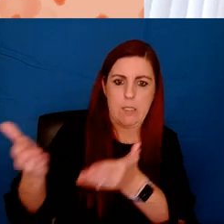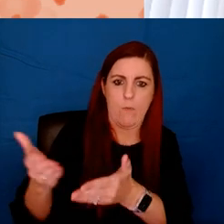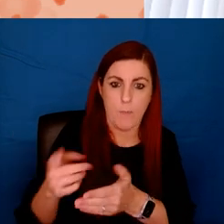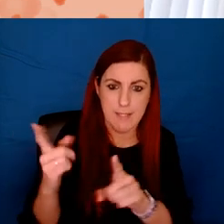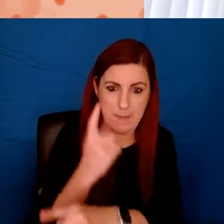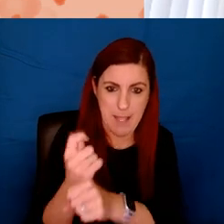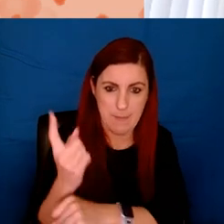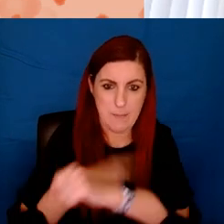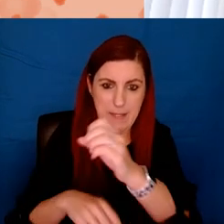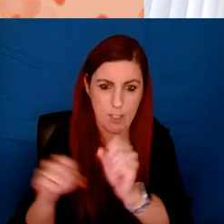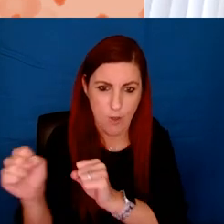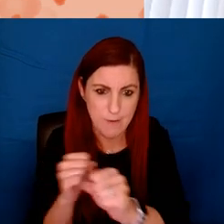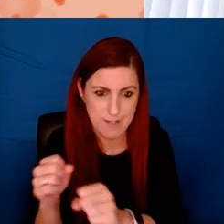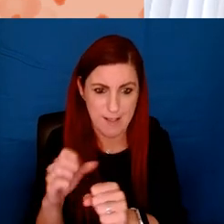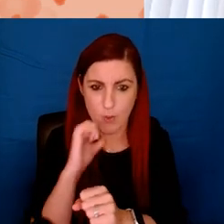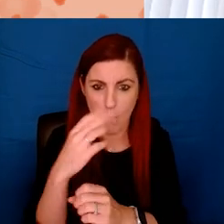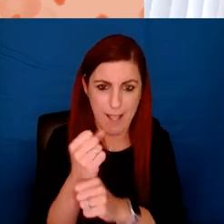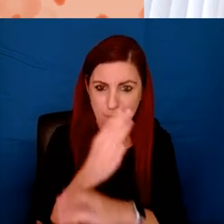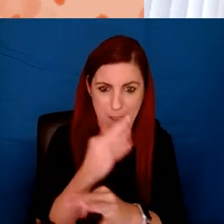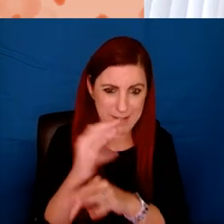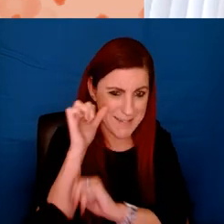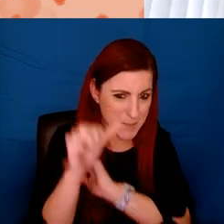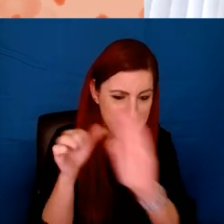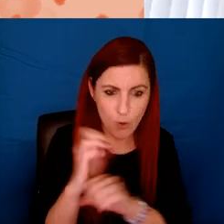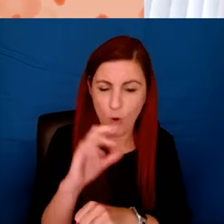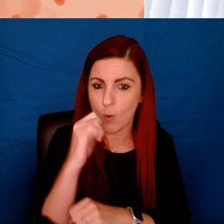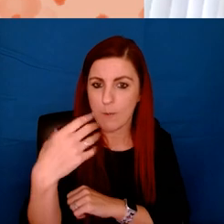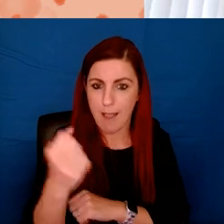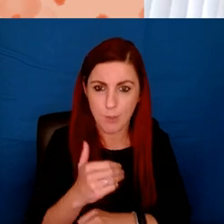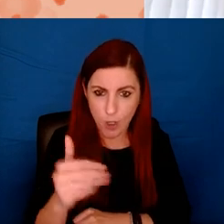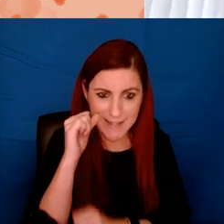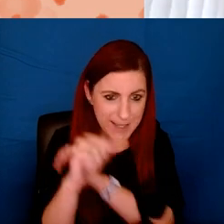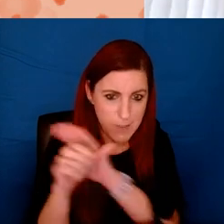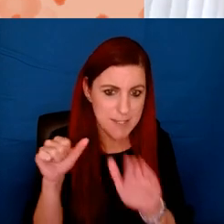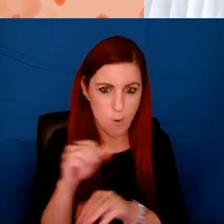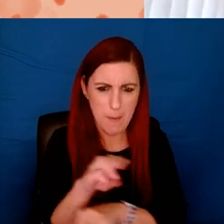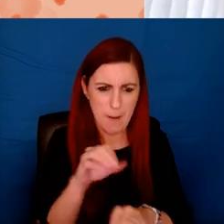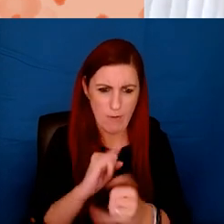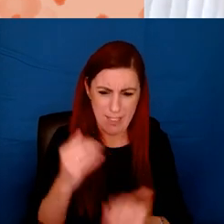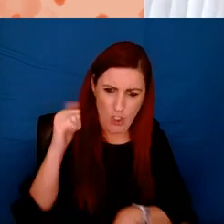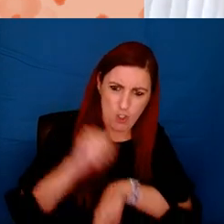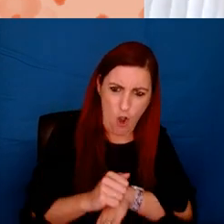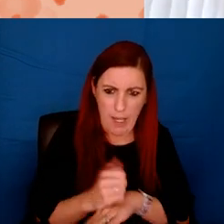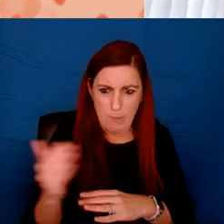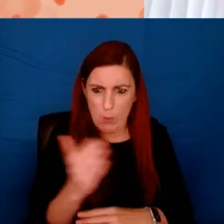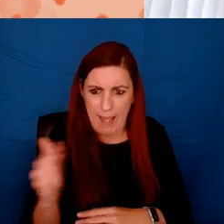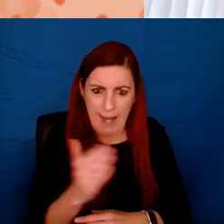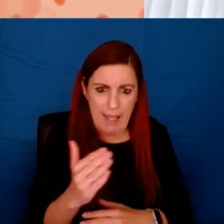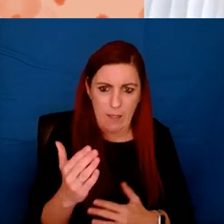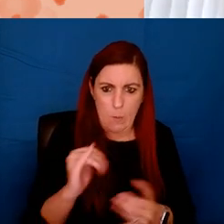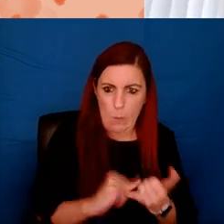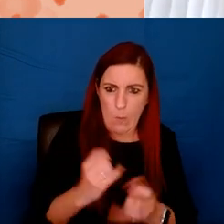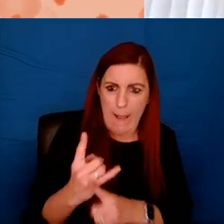But equally, in the disability service sector, there isn't the parenting expertise or the maternity. So people are really caught in